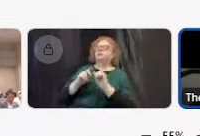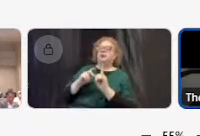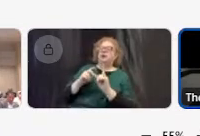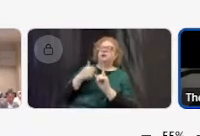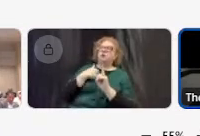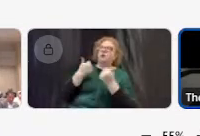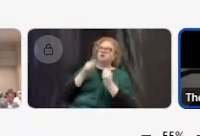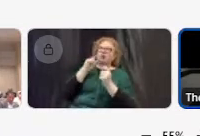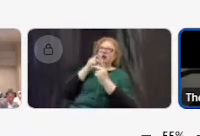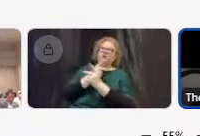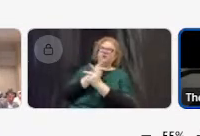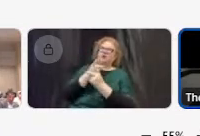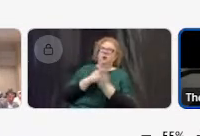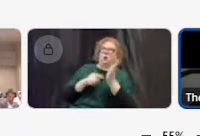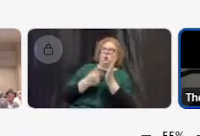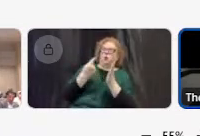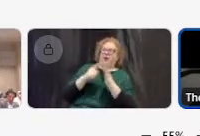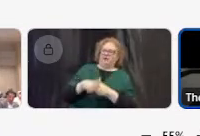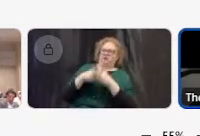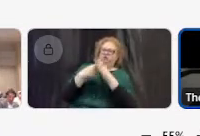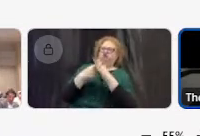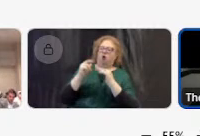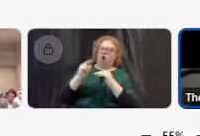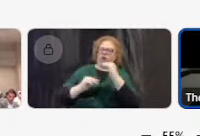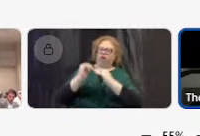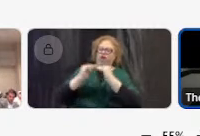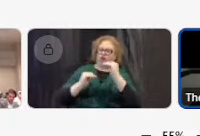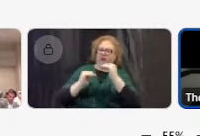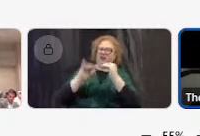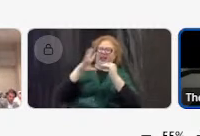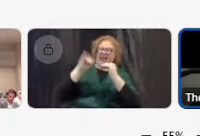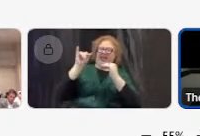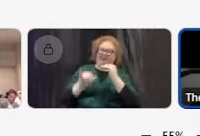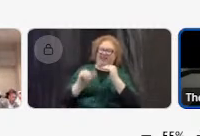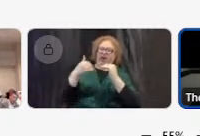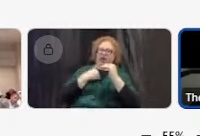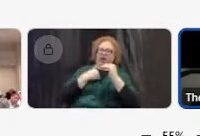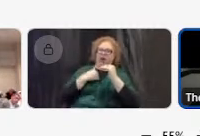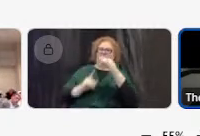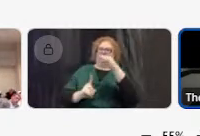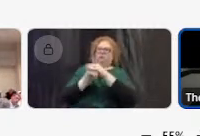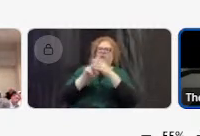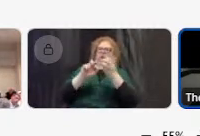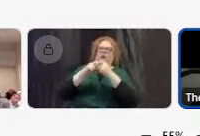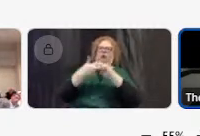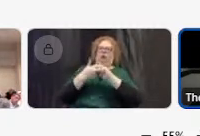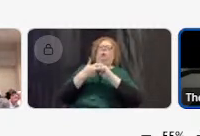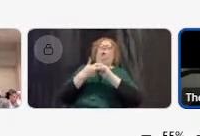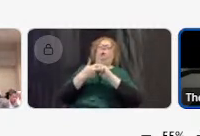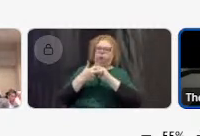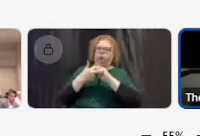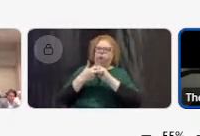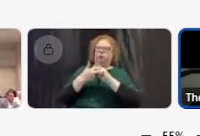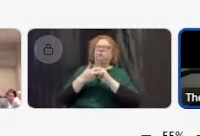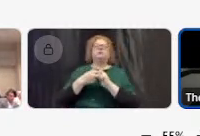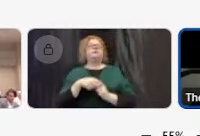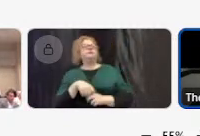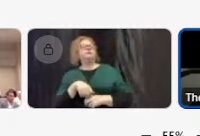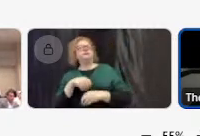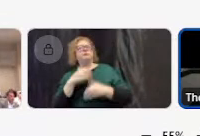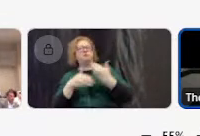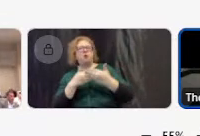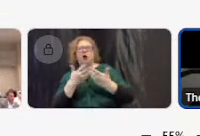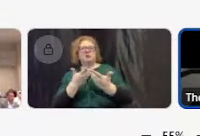figure out. Once they start construction, they come into an issue. Is there a change process for that? Yes, that's the same process for the plans.